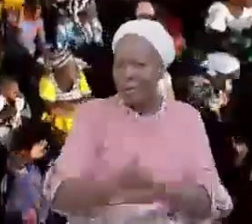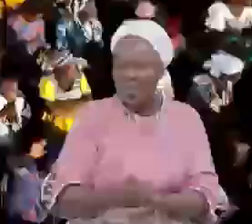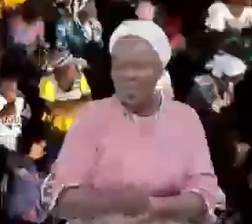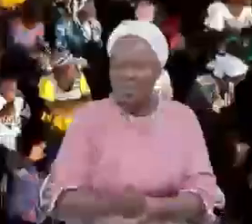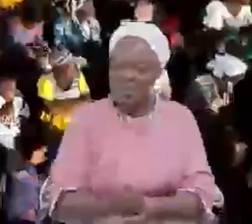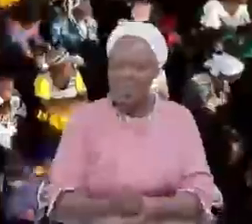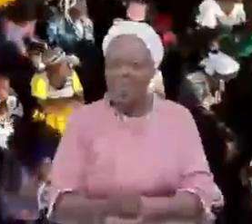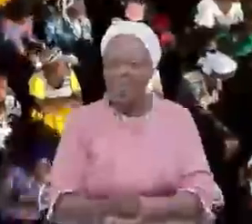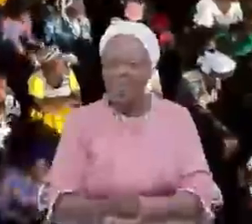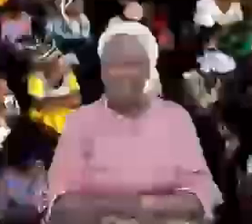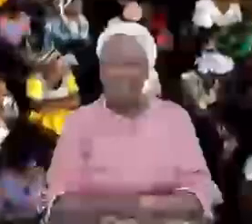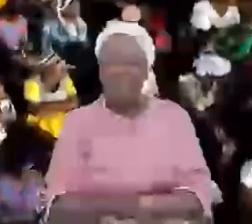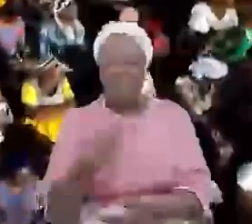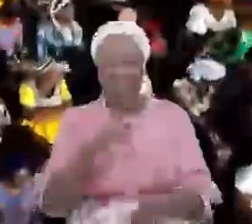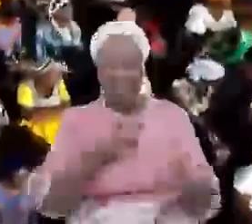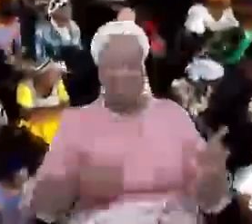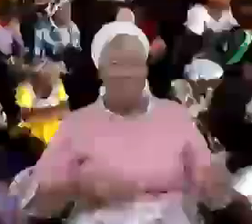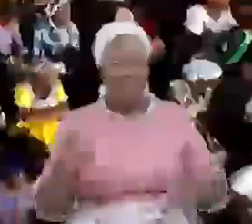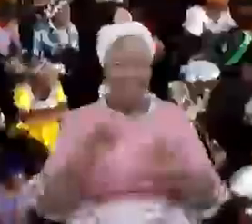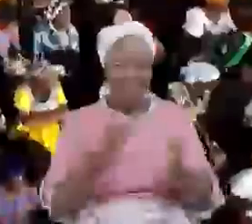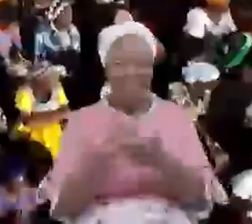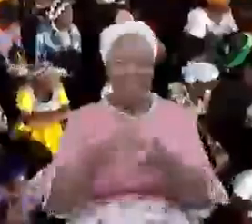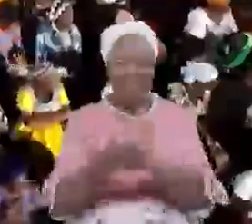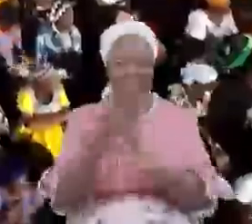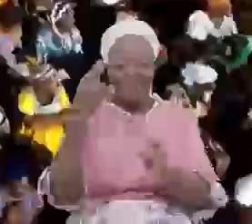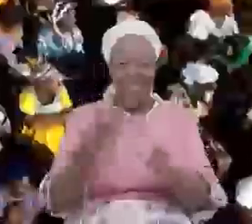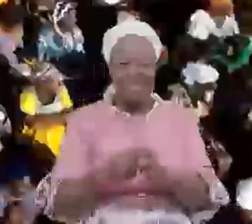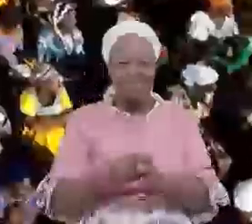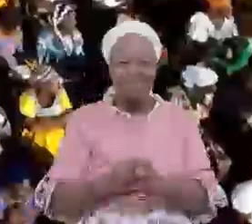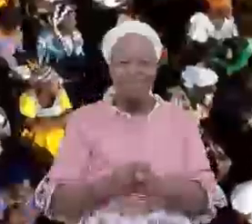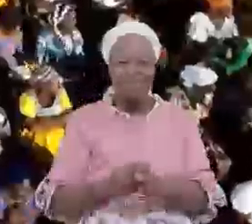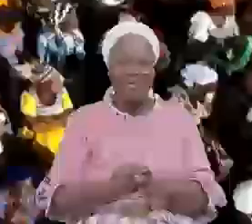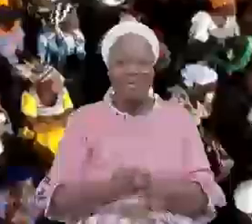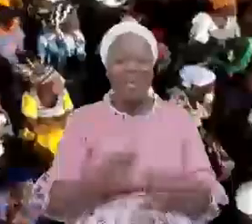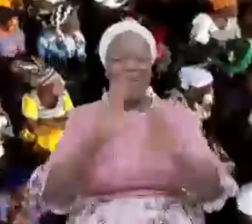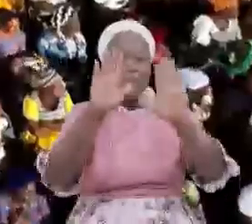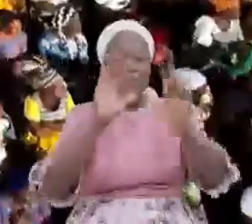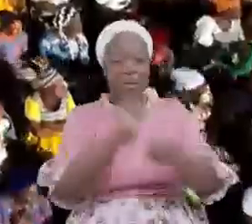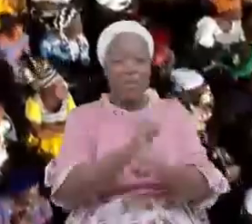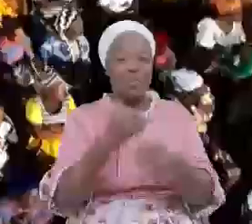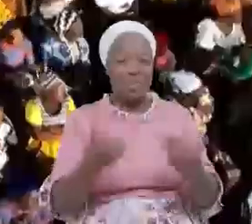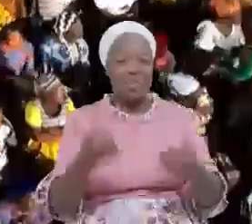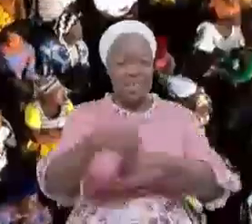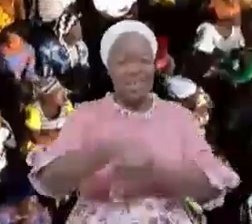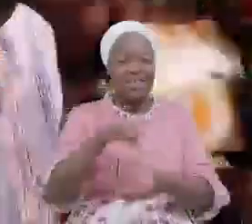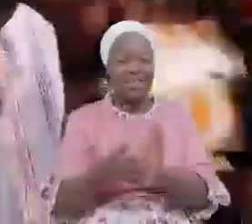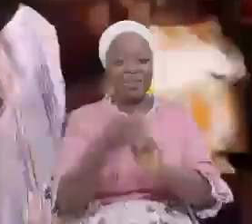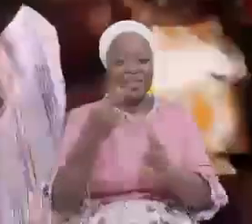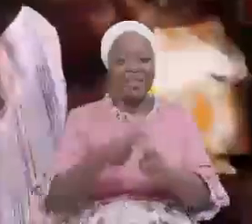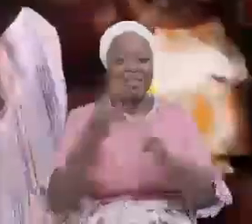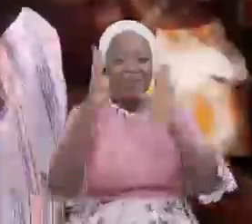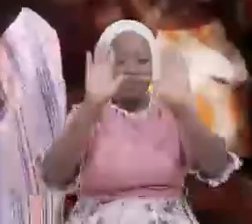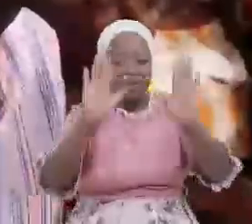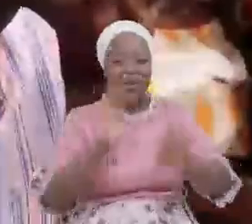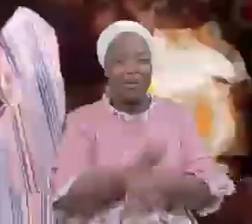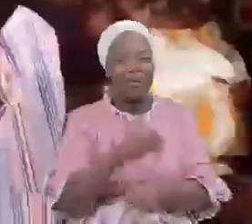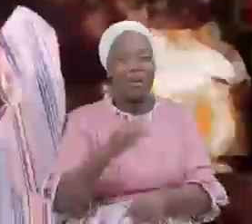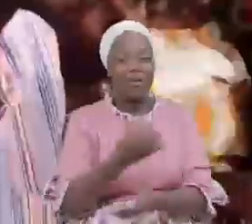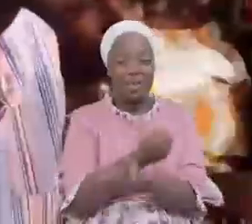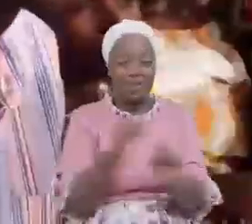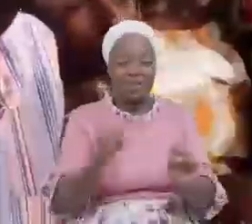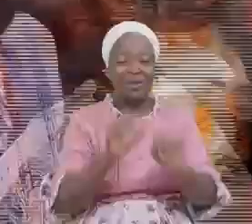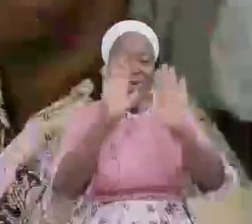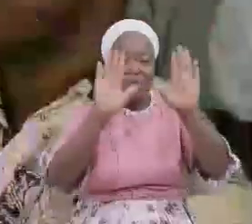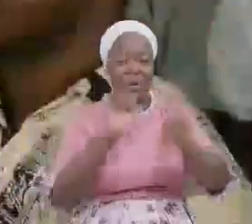The Lord will do it. Miracles tonight. Miracle of salvation. Miracle of